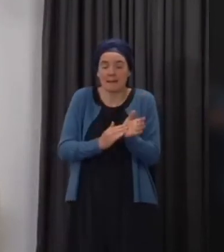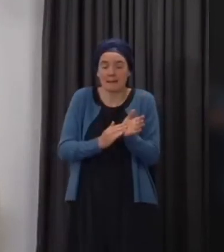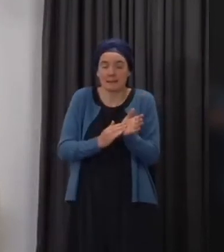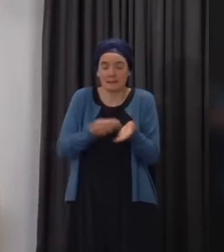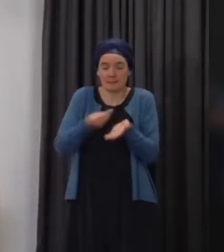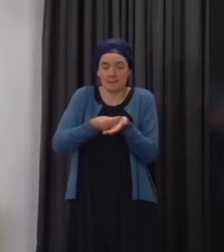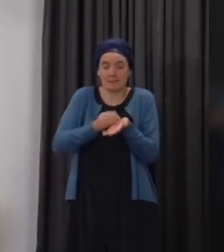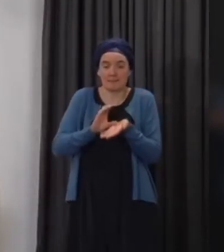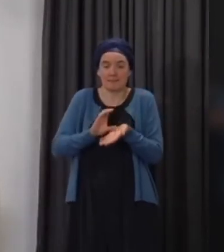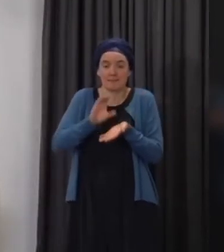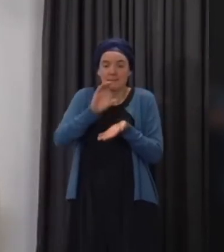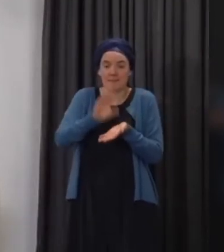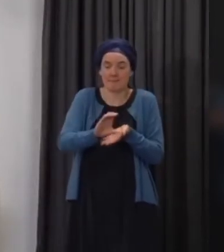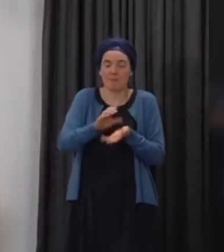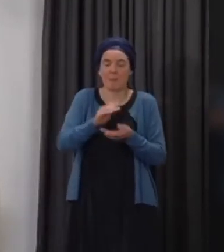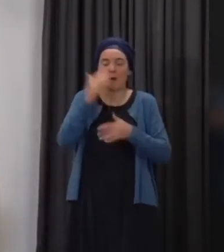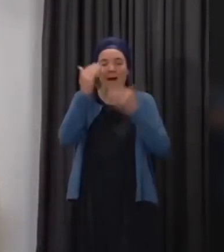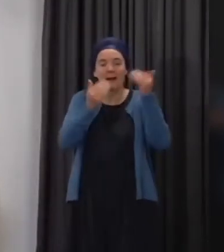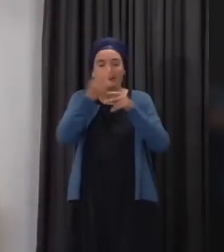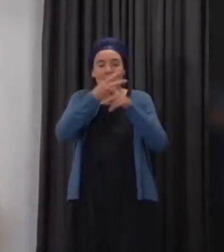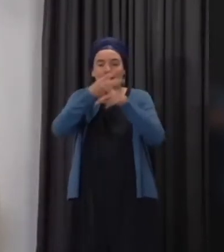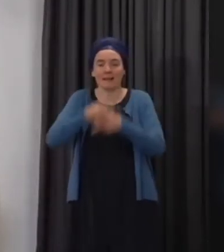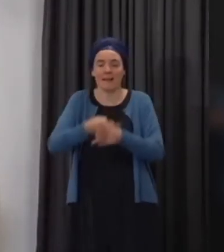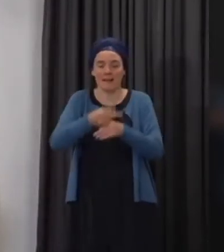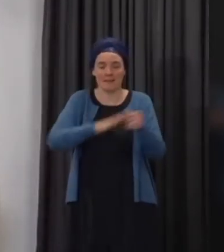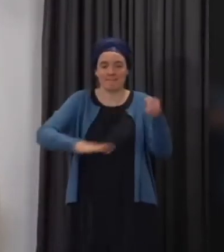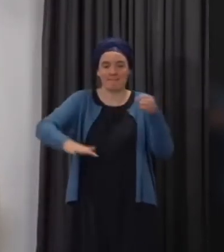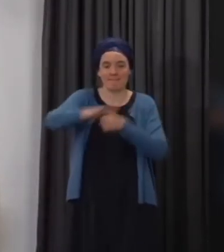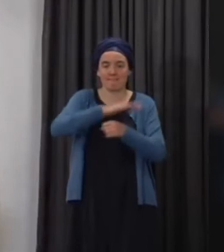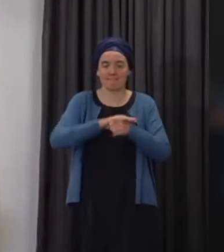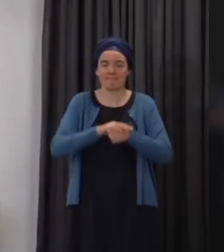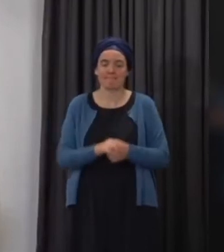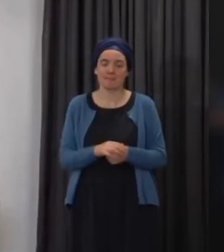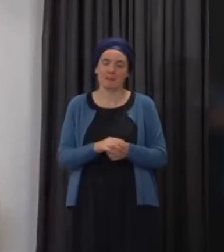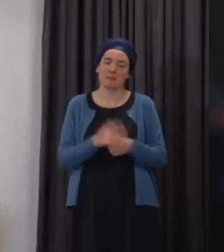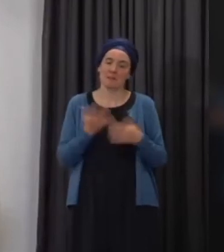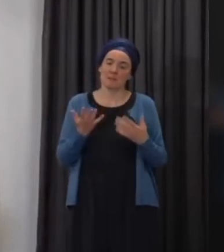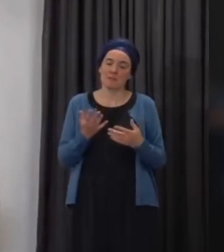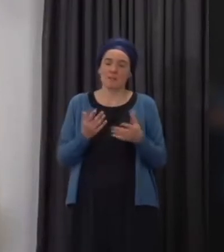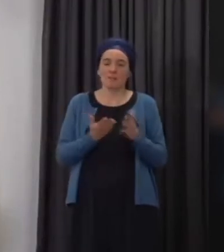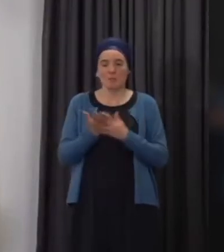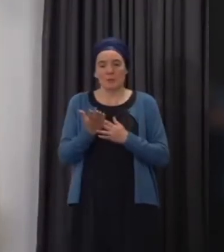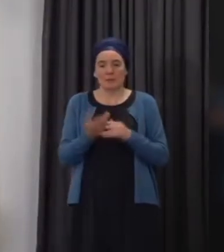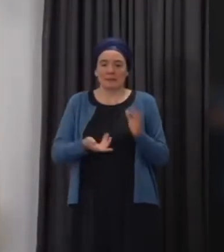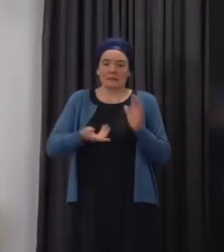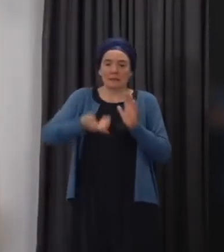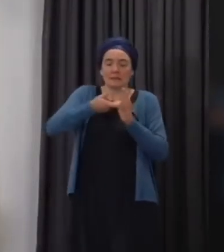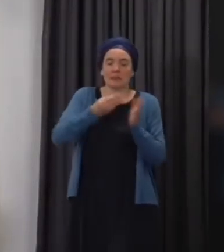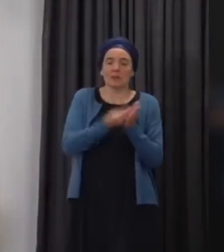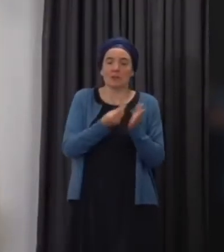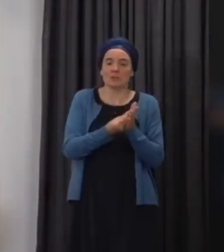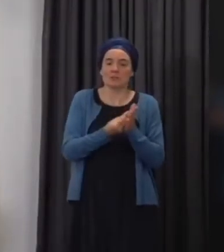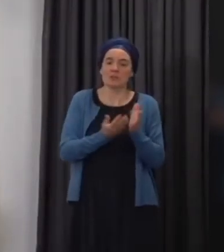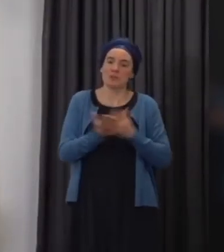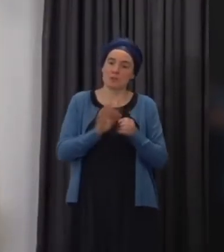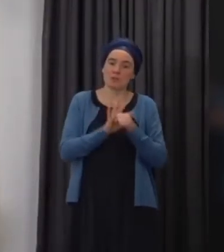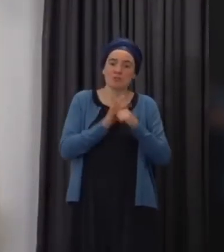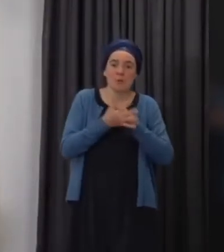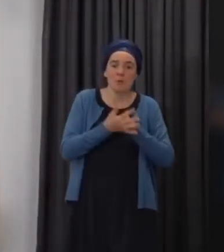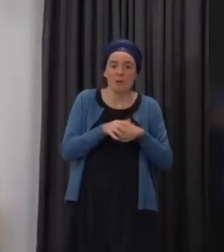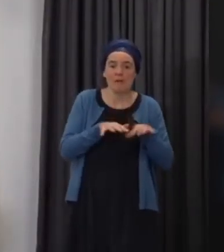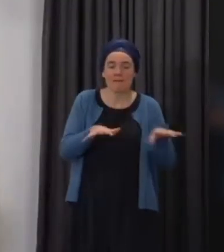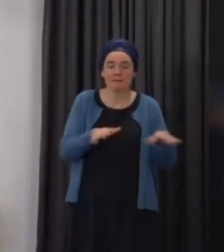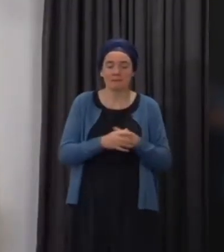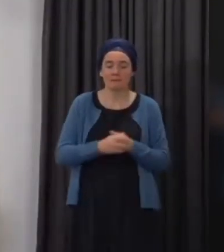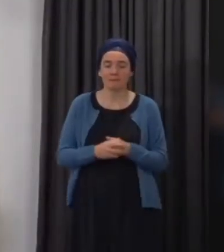the additional costs associated with the pandemic. Now, on critical workers, I'm very pleased that we've been able to